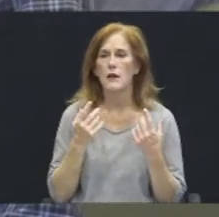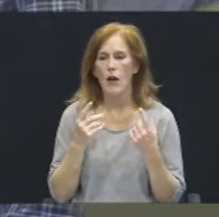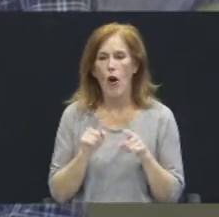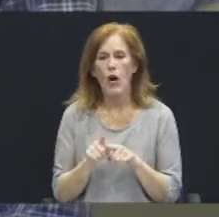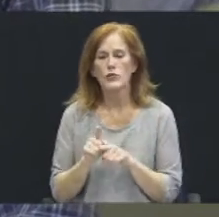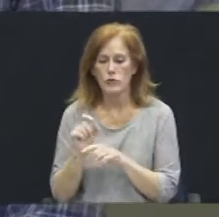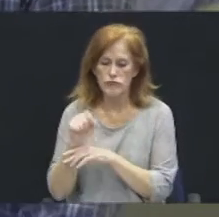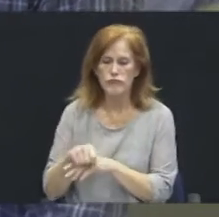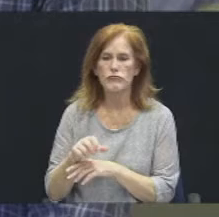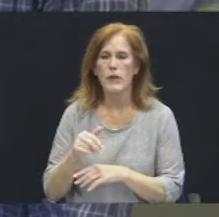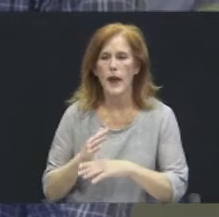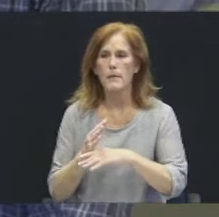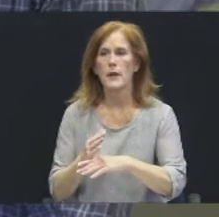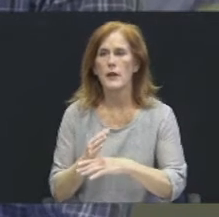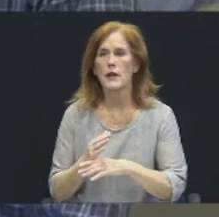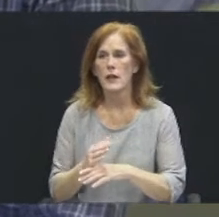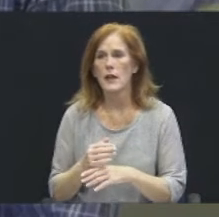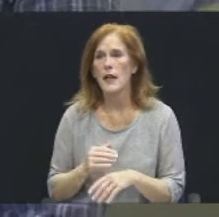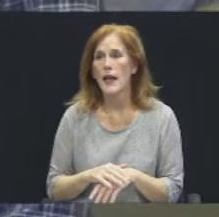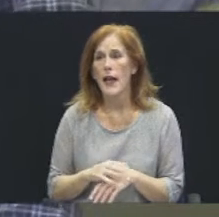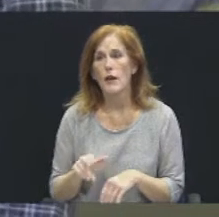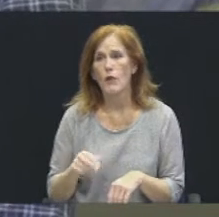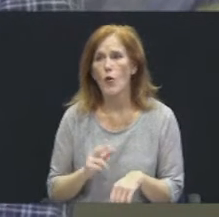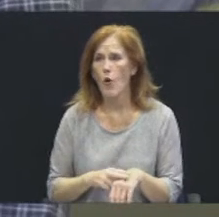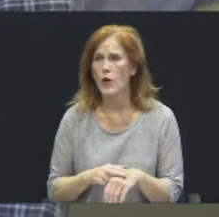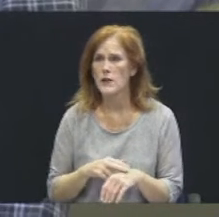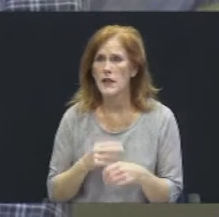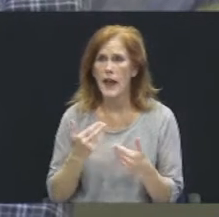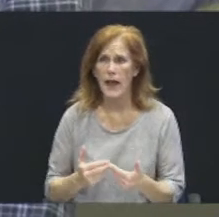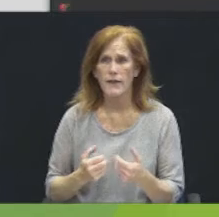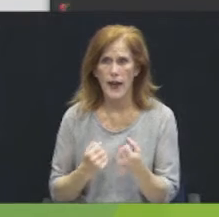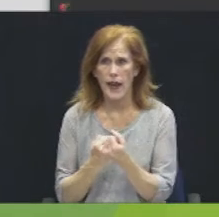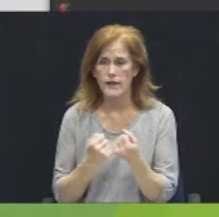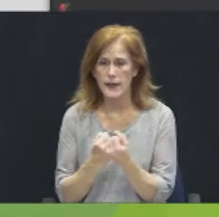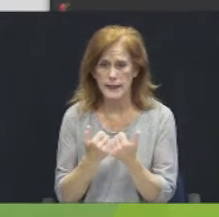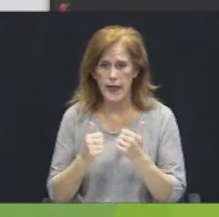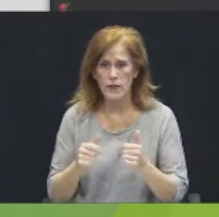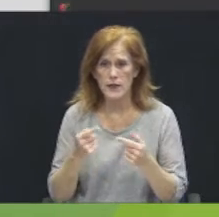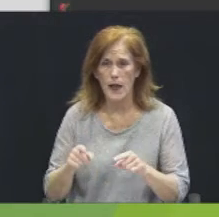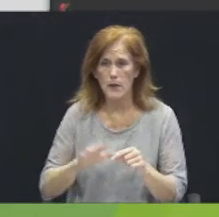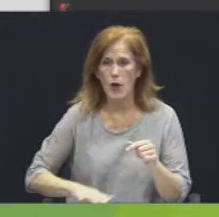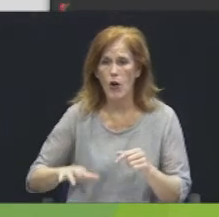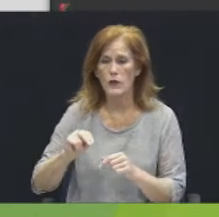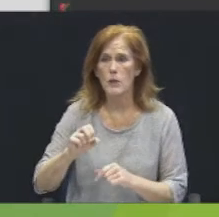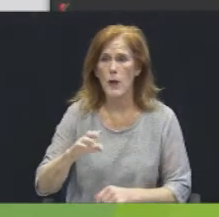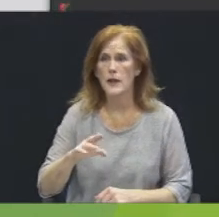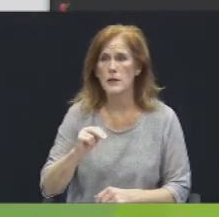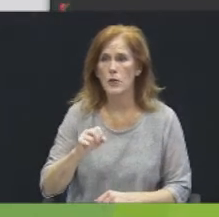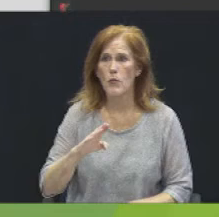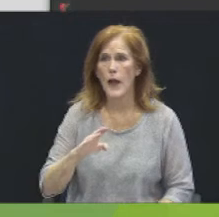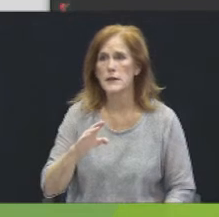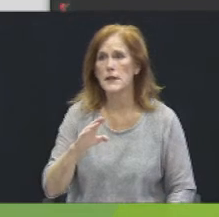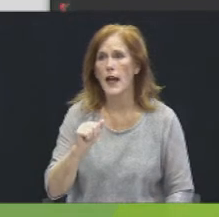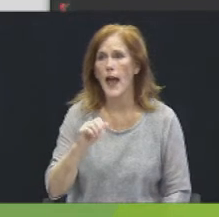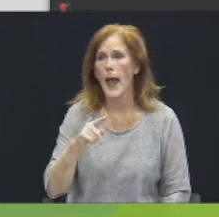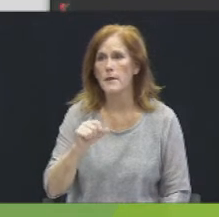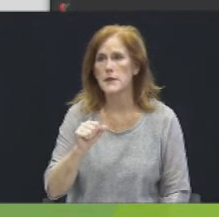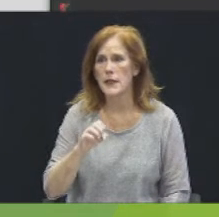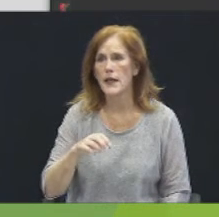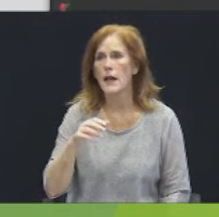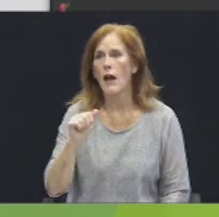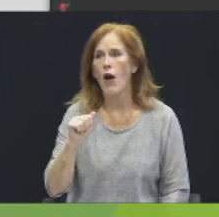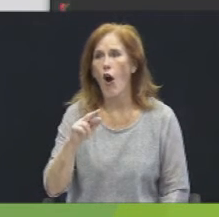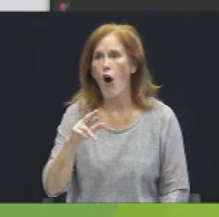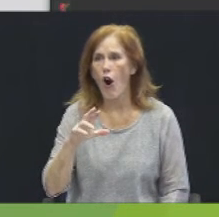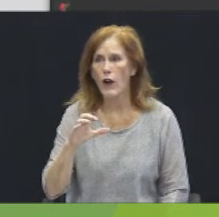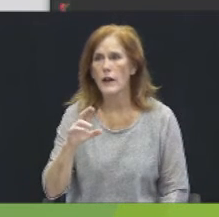And like I said, there's advocacy efforts going on across the state. Nebraska APSE, the ARC of Nebraska, NASP,